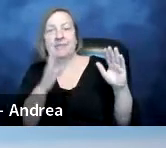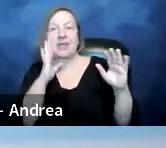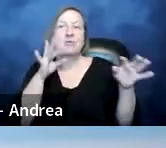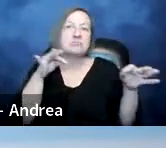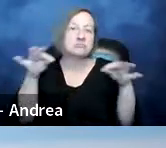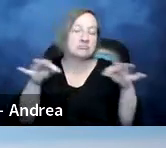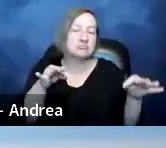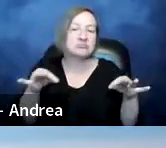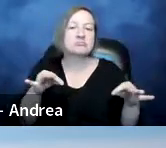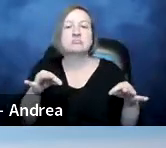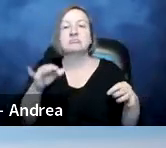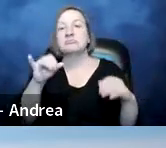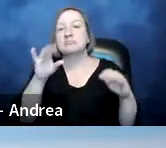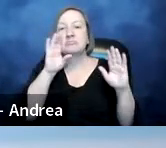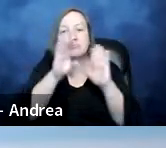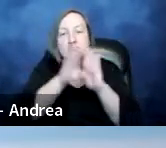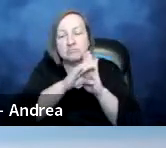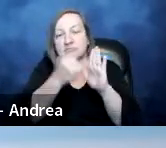through the